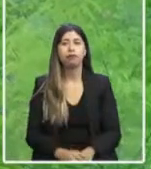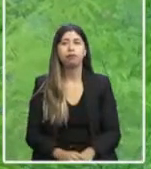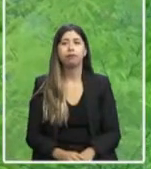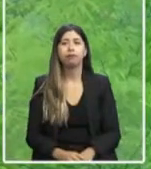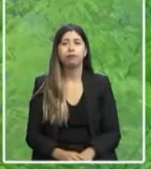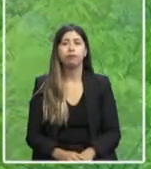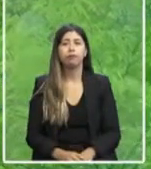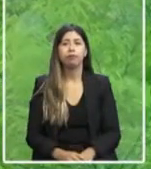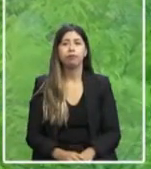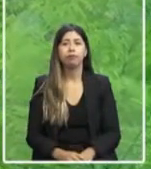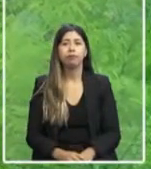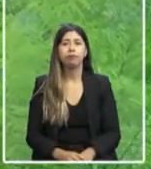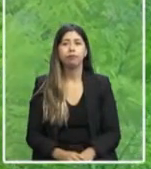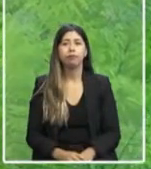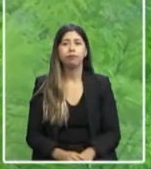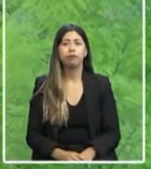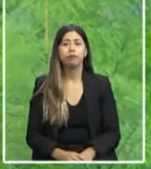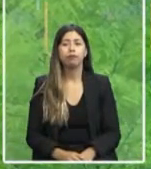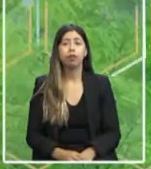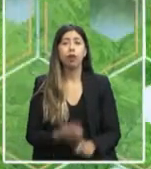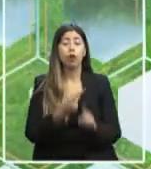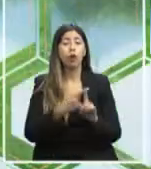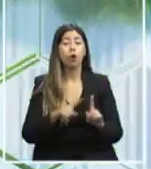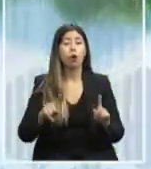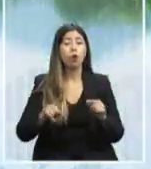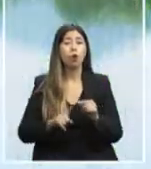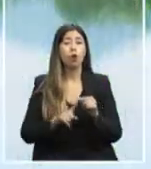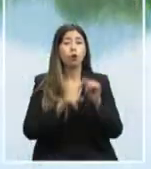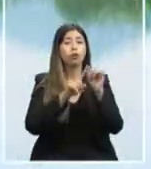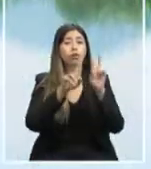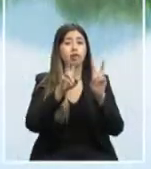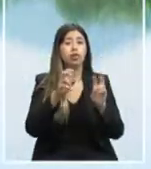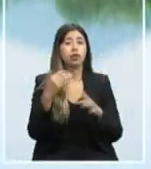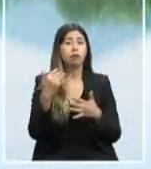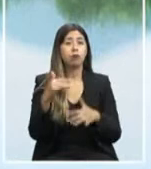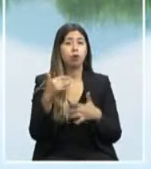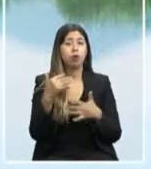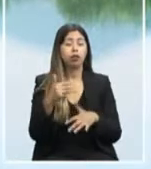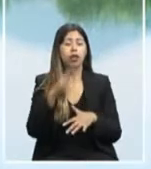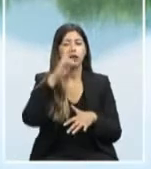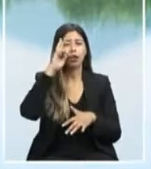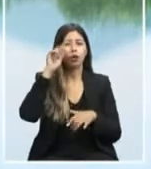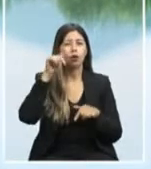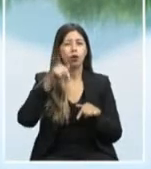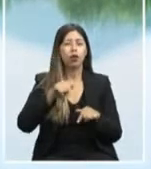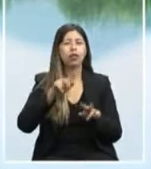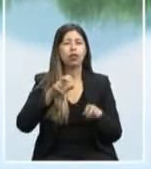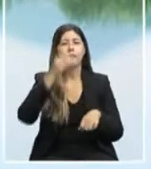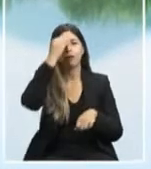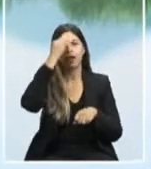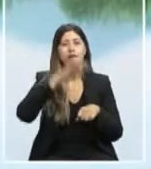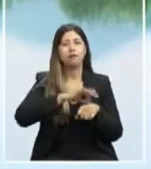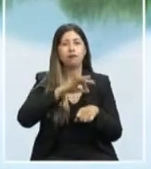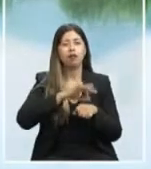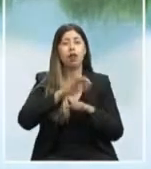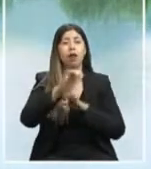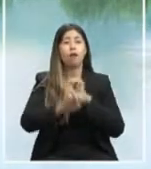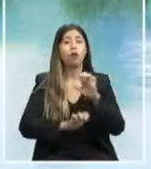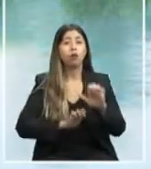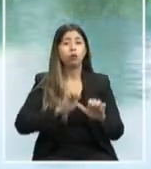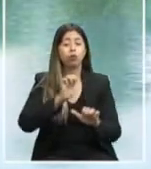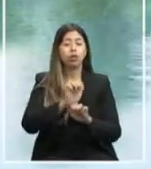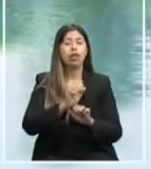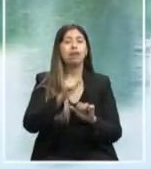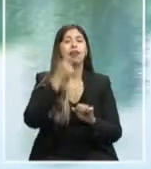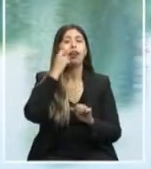Another principle that is important to remember in evolutionary medicine, that is based on the adaptation,